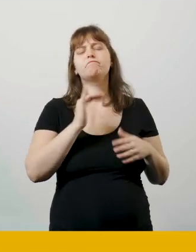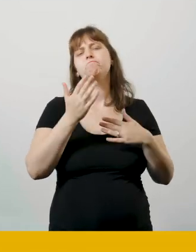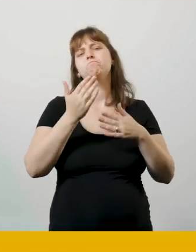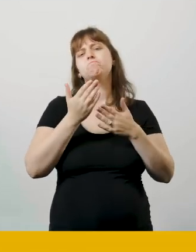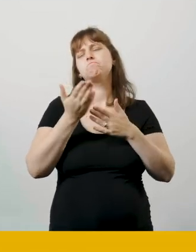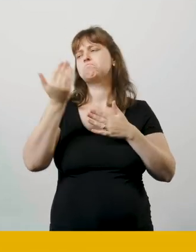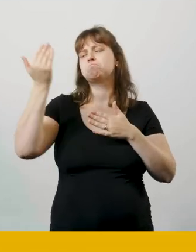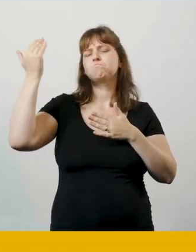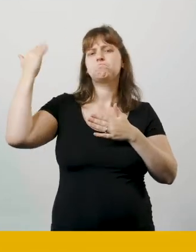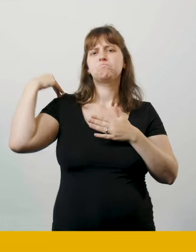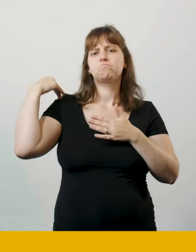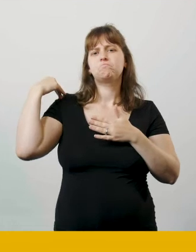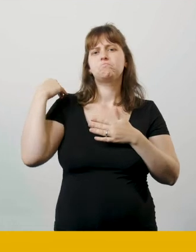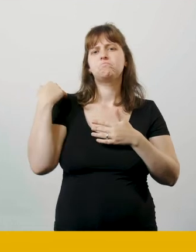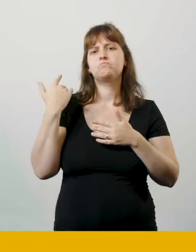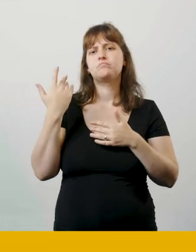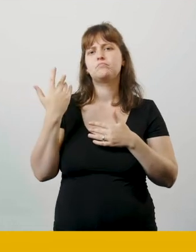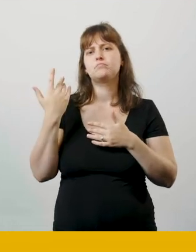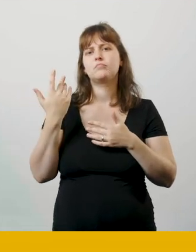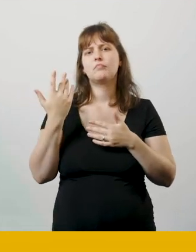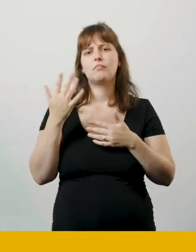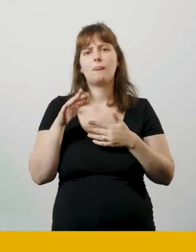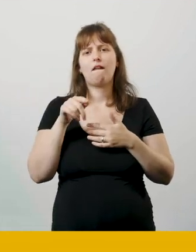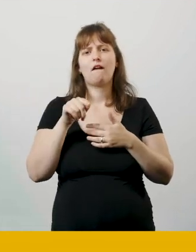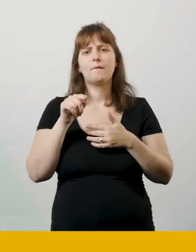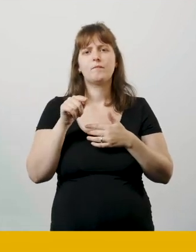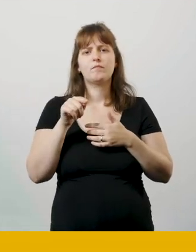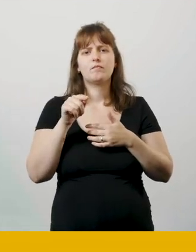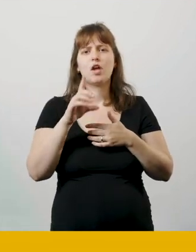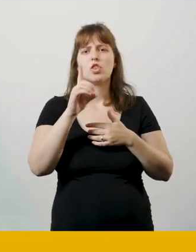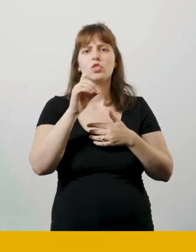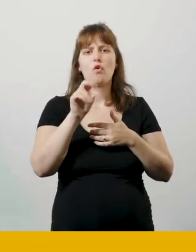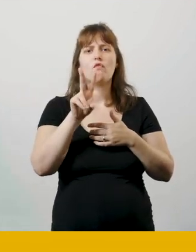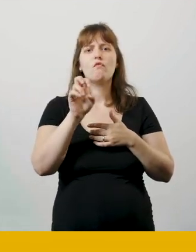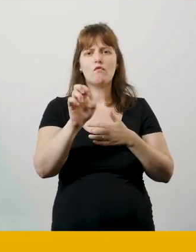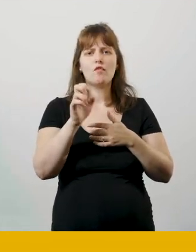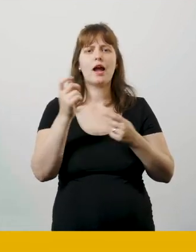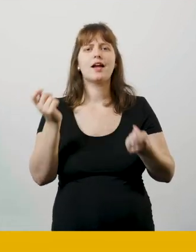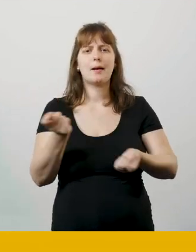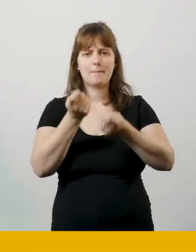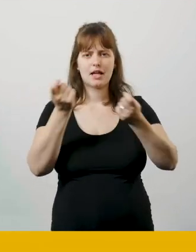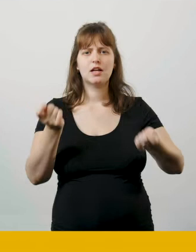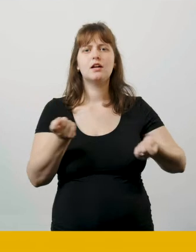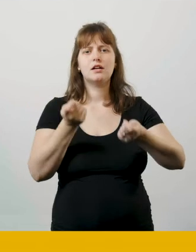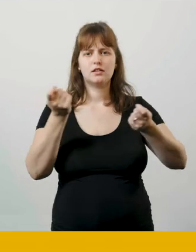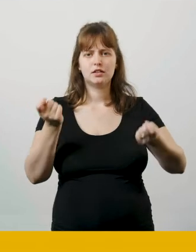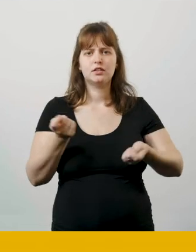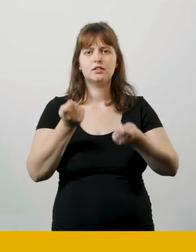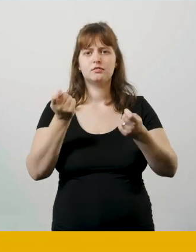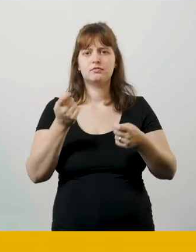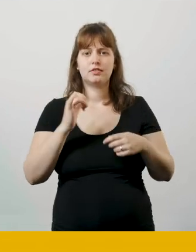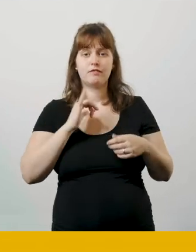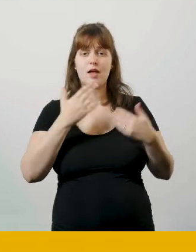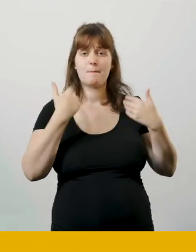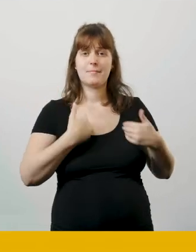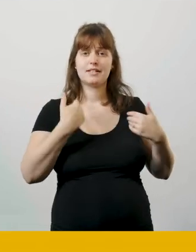one of the late Dove campaign, where human